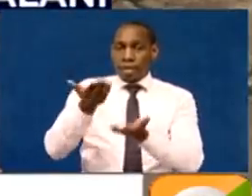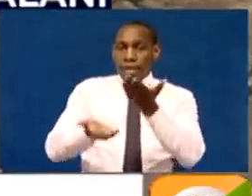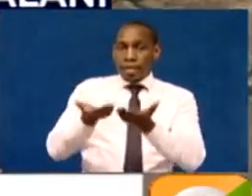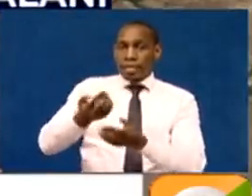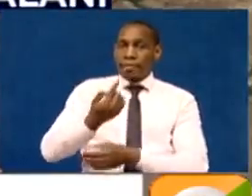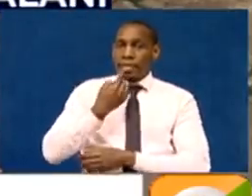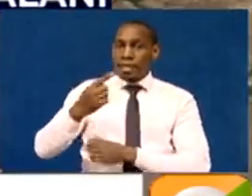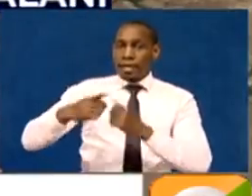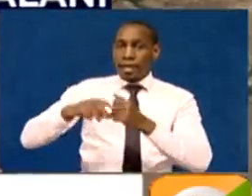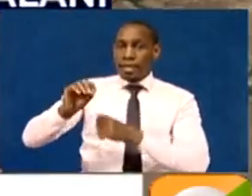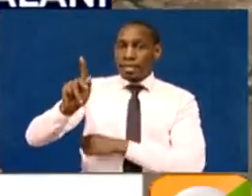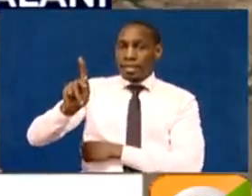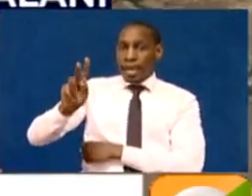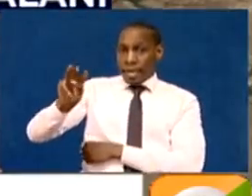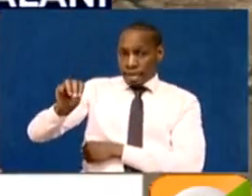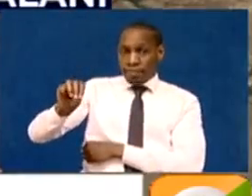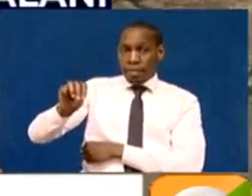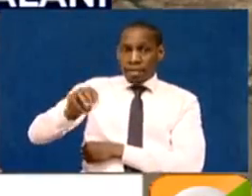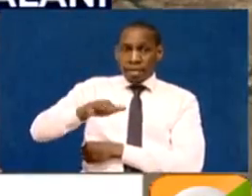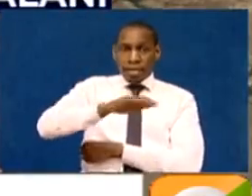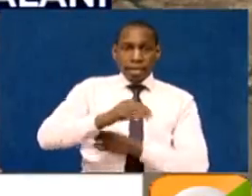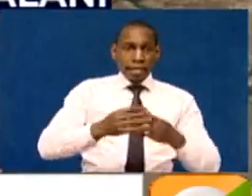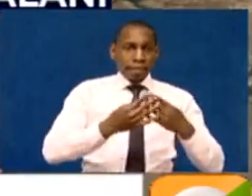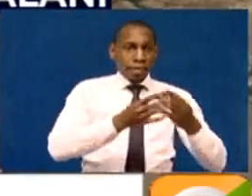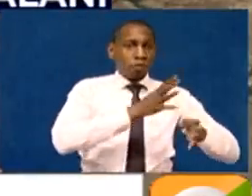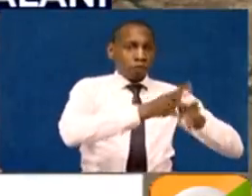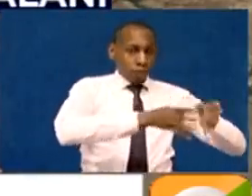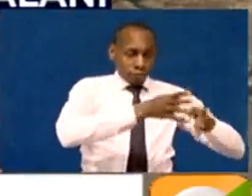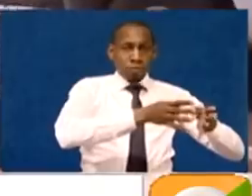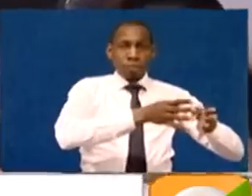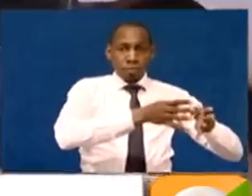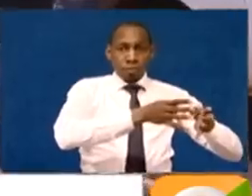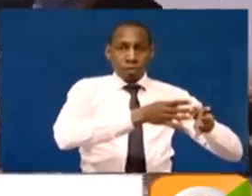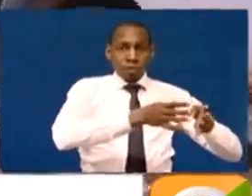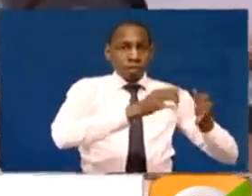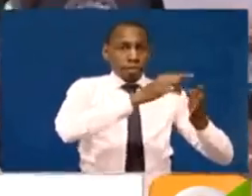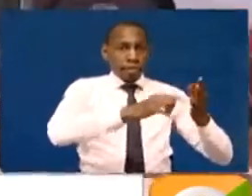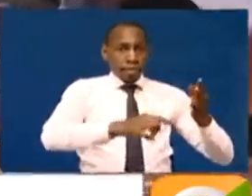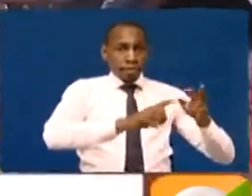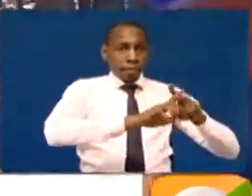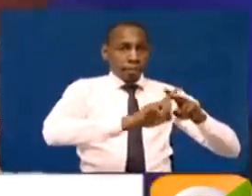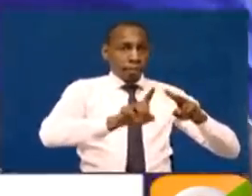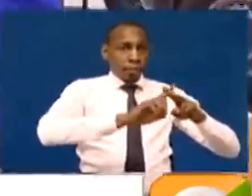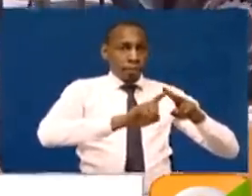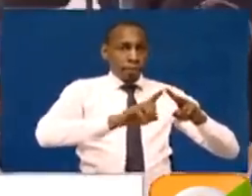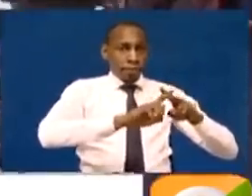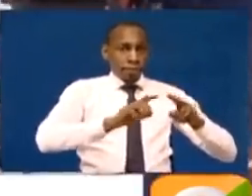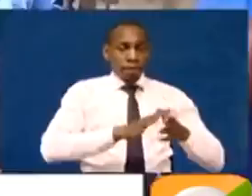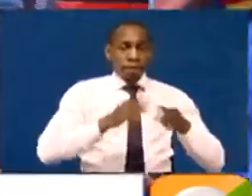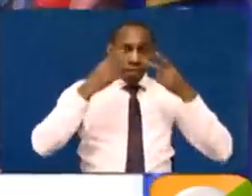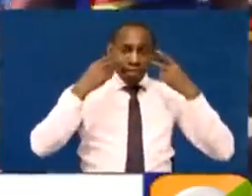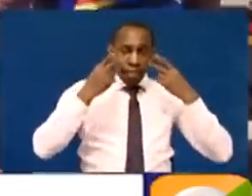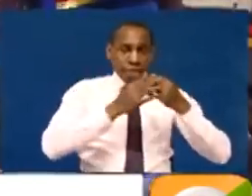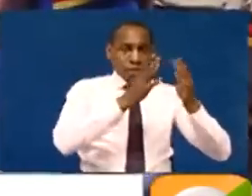estimated 160 kilometers from the Committee Maximum Security Prison, where the escape chronicles of three